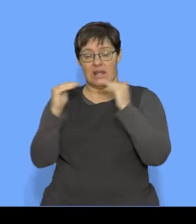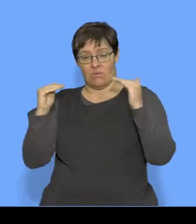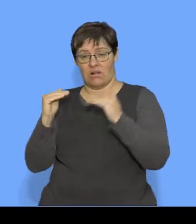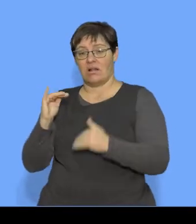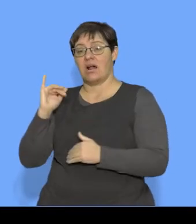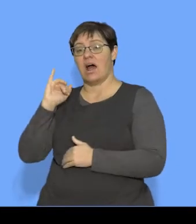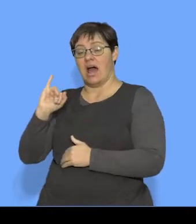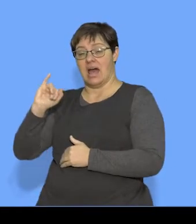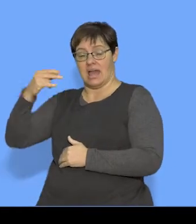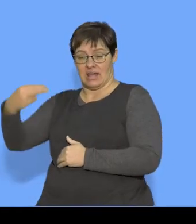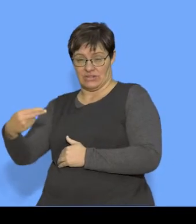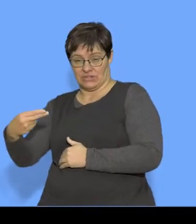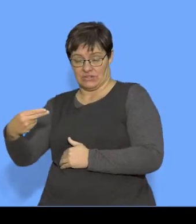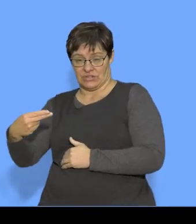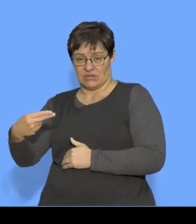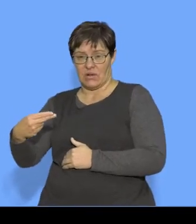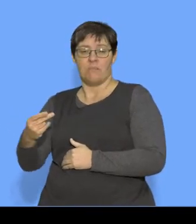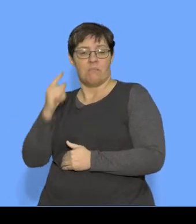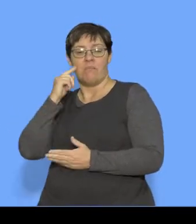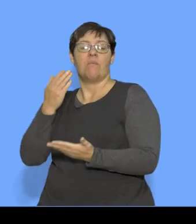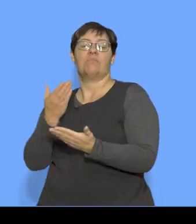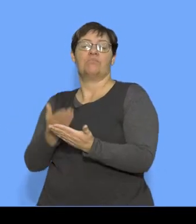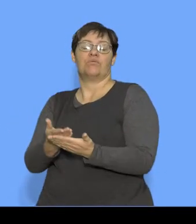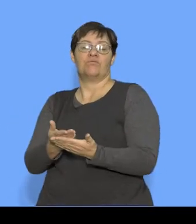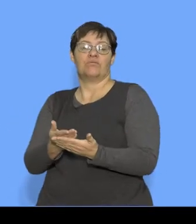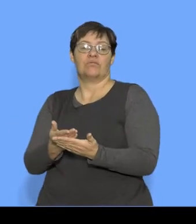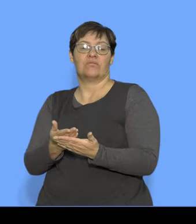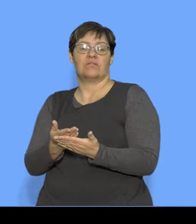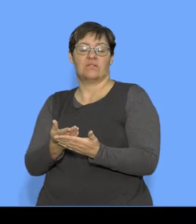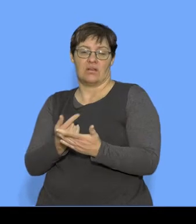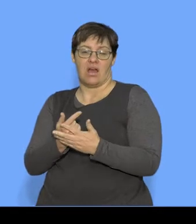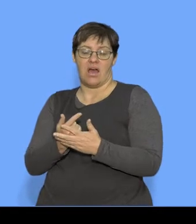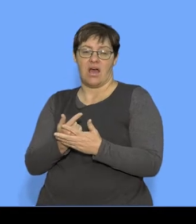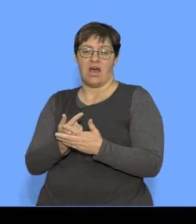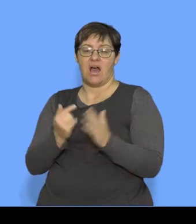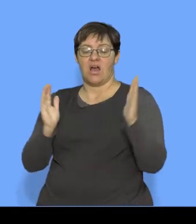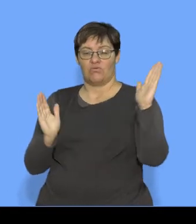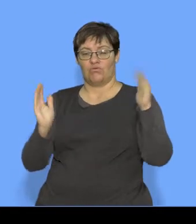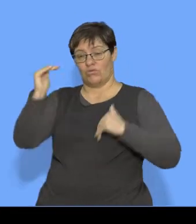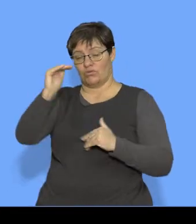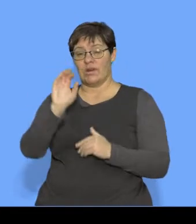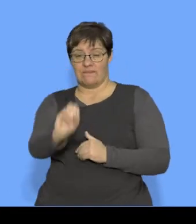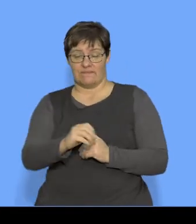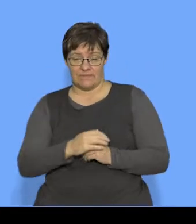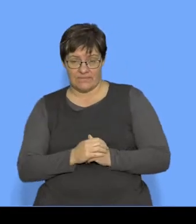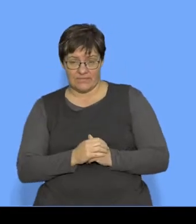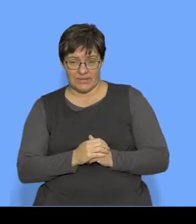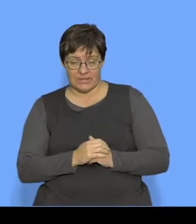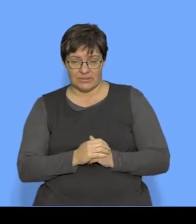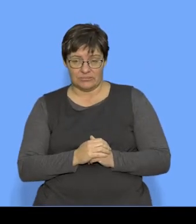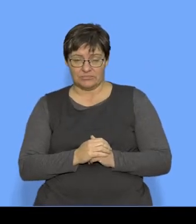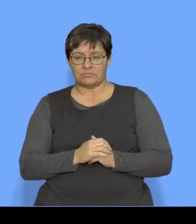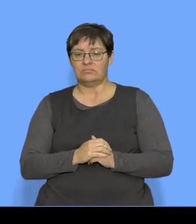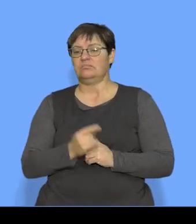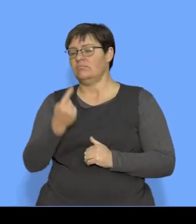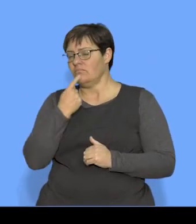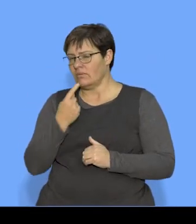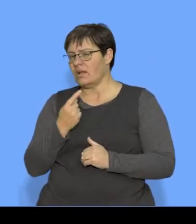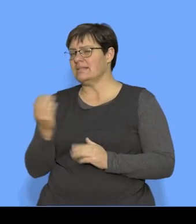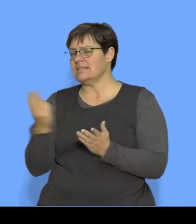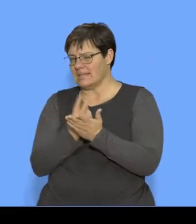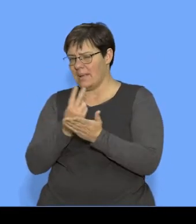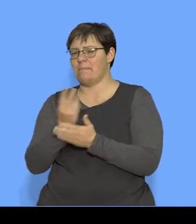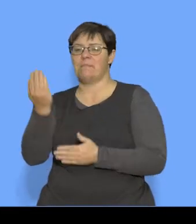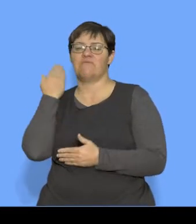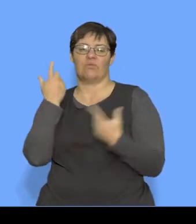is equals to IH, then I would have proven that this is a quadrilateral. So the same thing as what I've